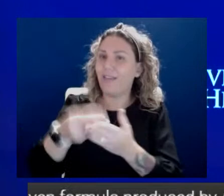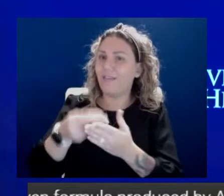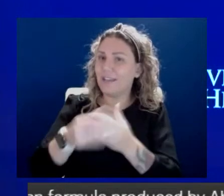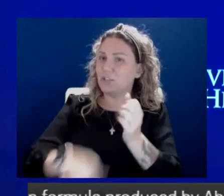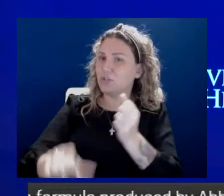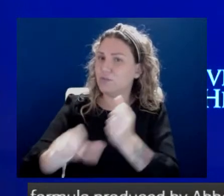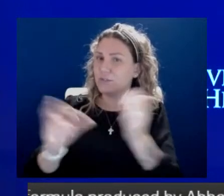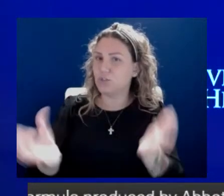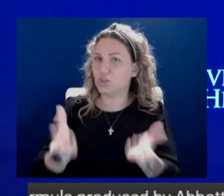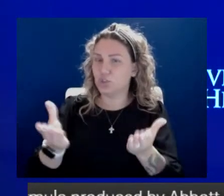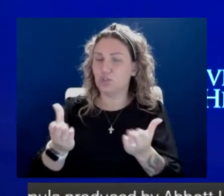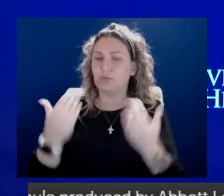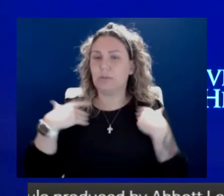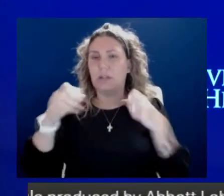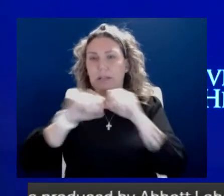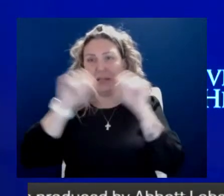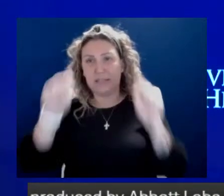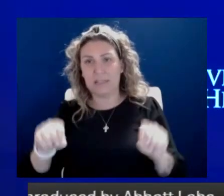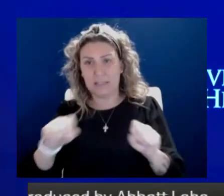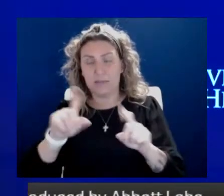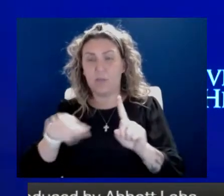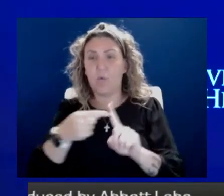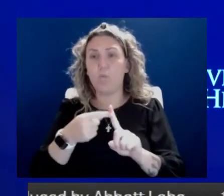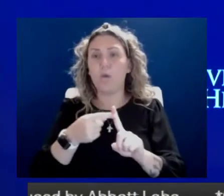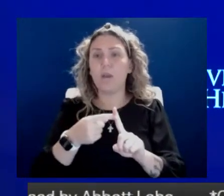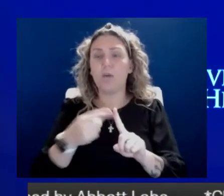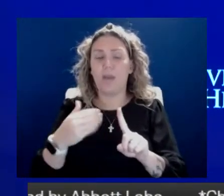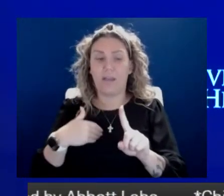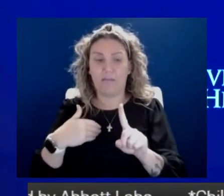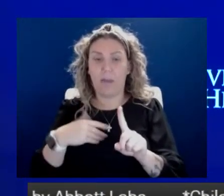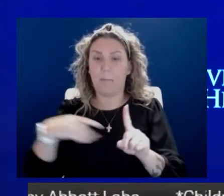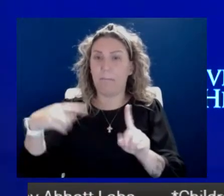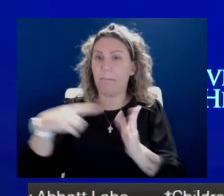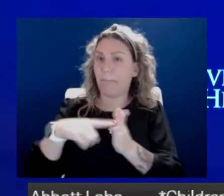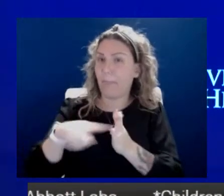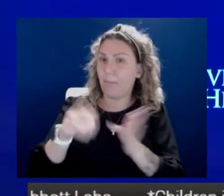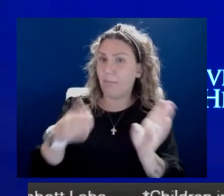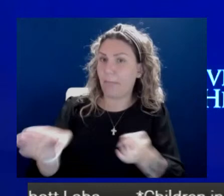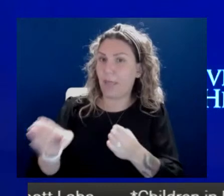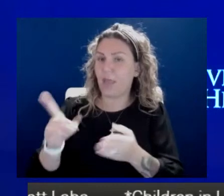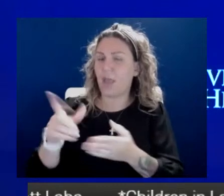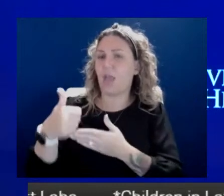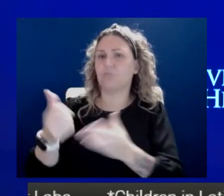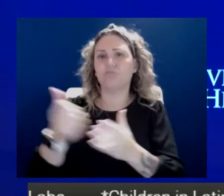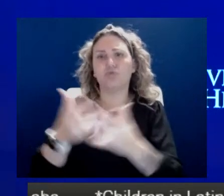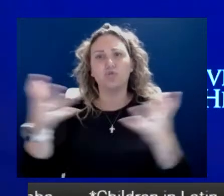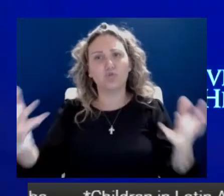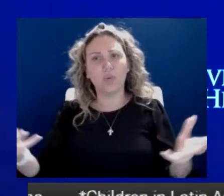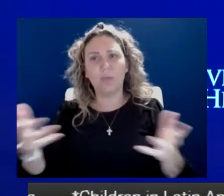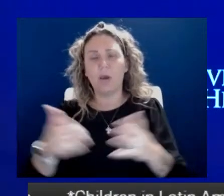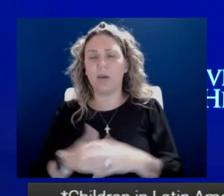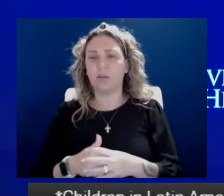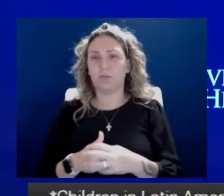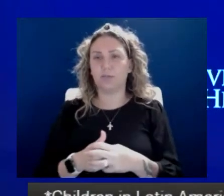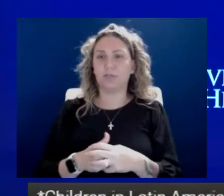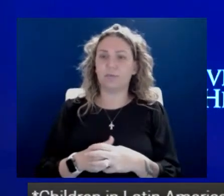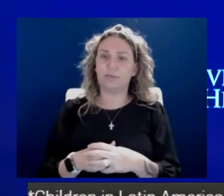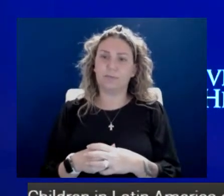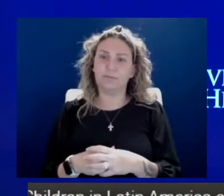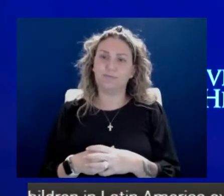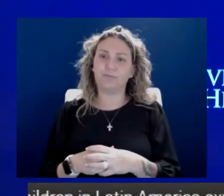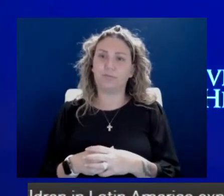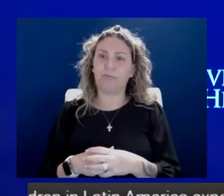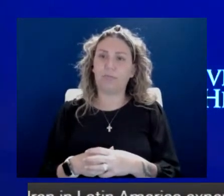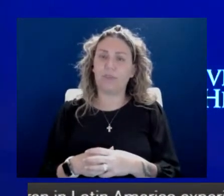when you get on a payment plan, it does help you so much, especially if your credit